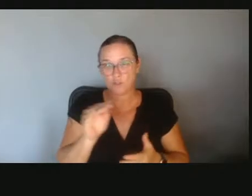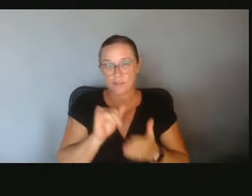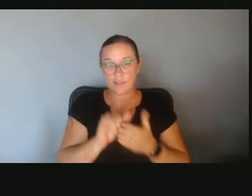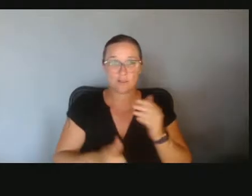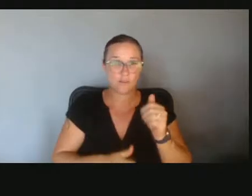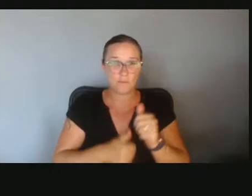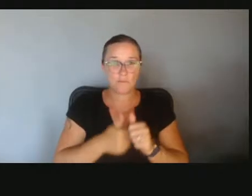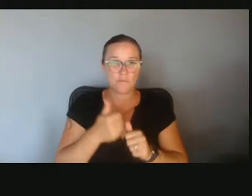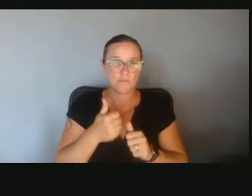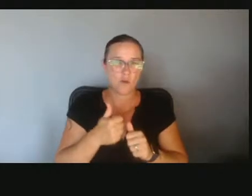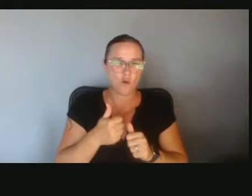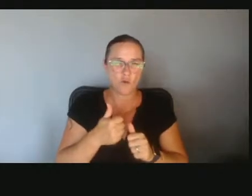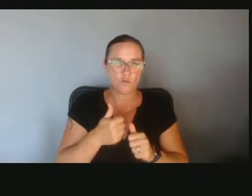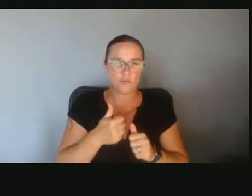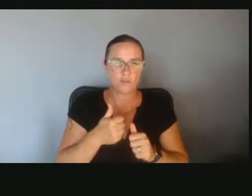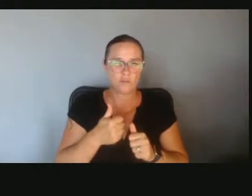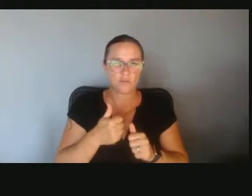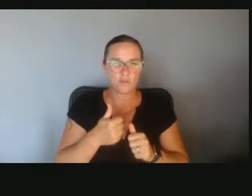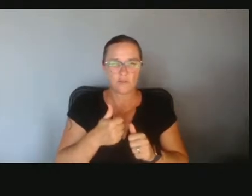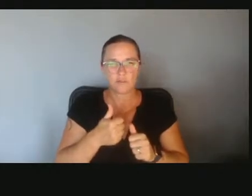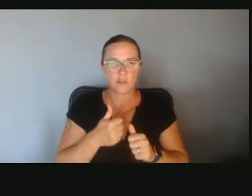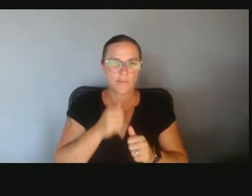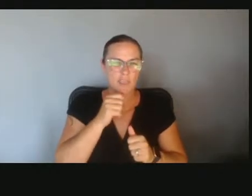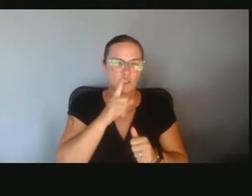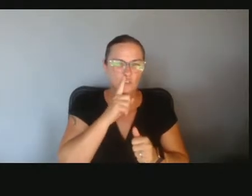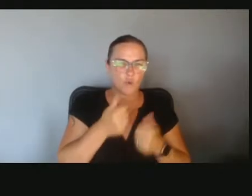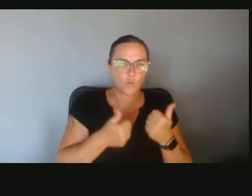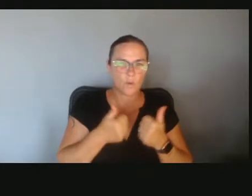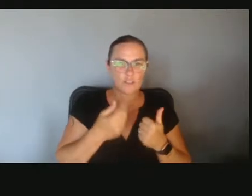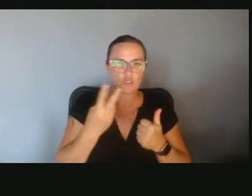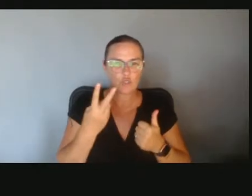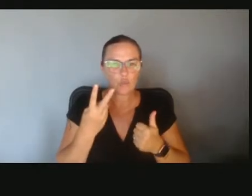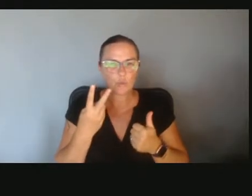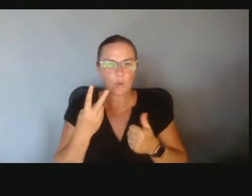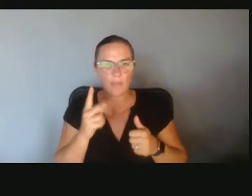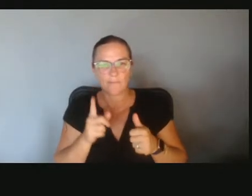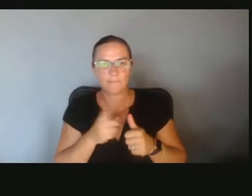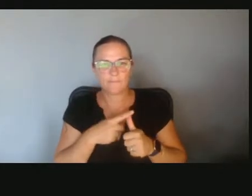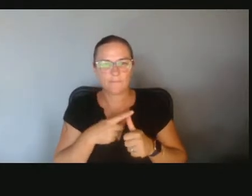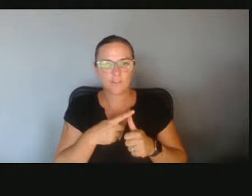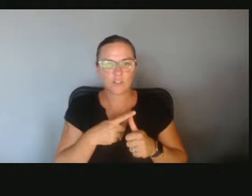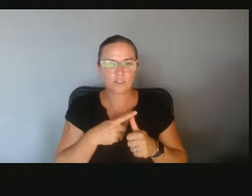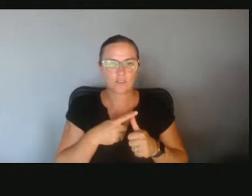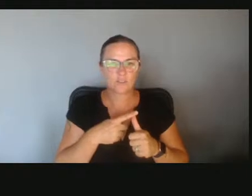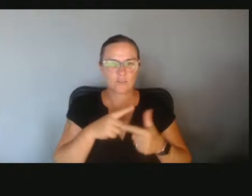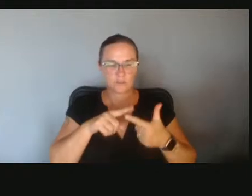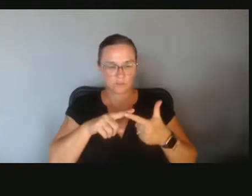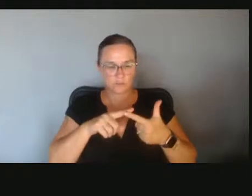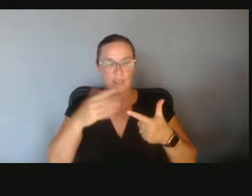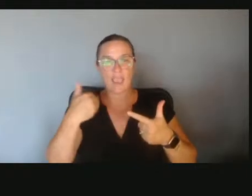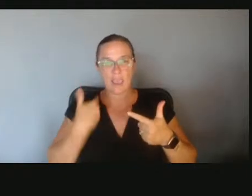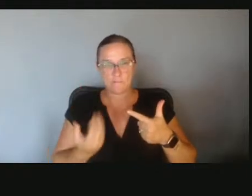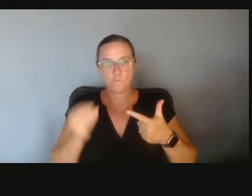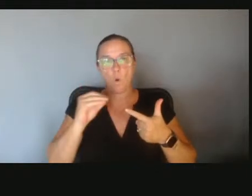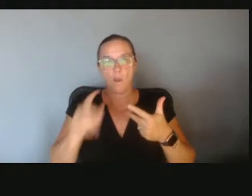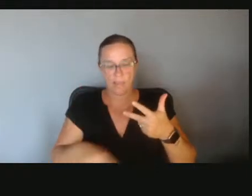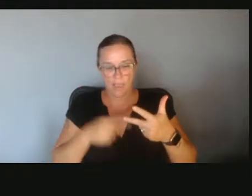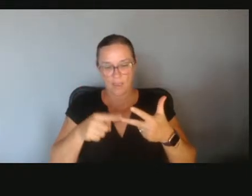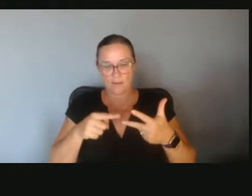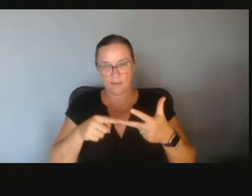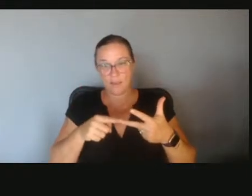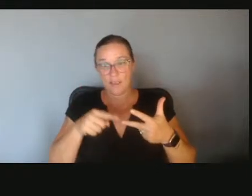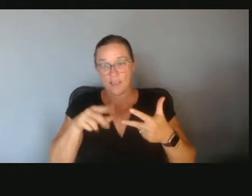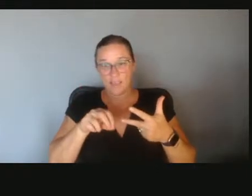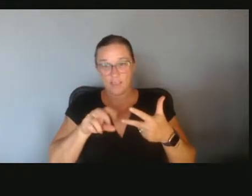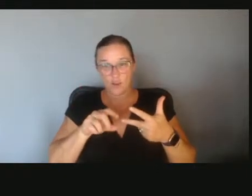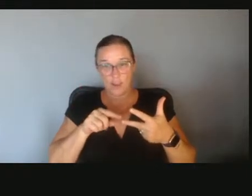I'm not sure which 2 of those first 3 episodes had higher volumes. And so here we